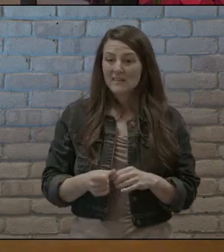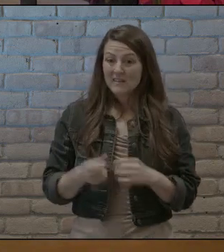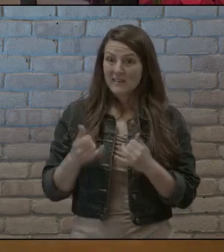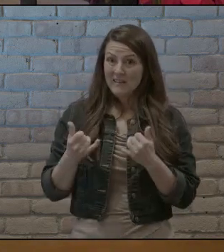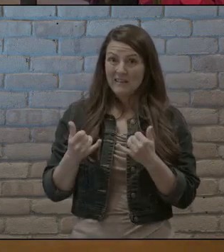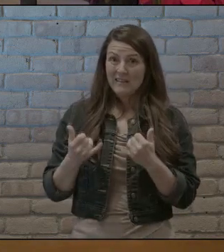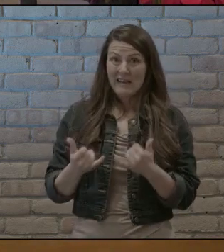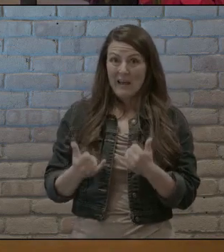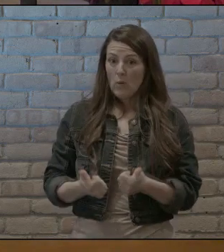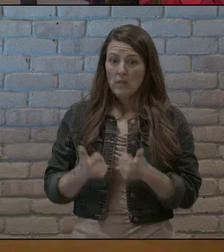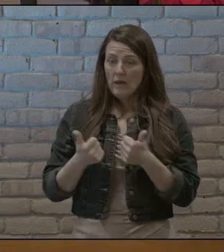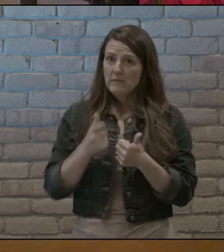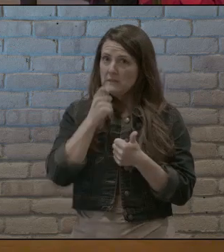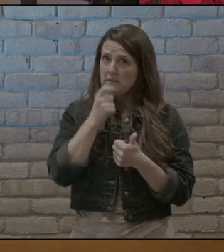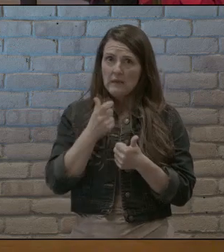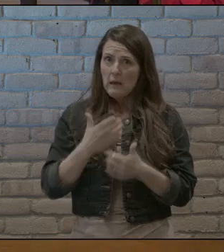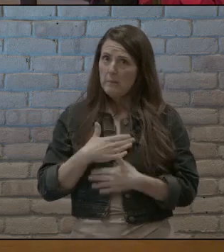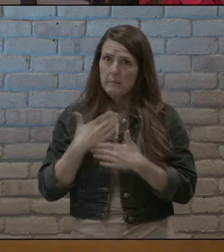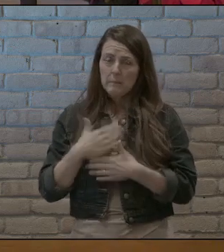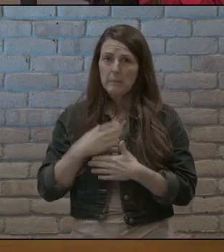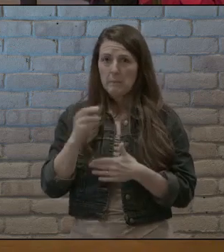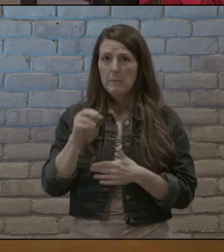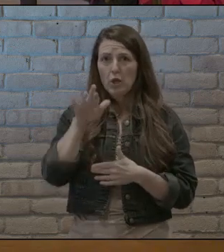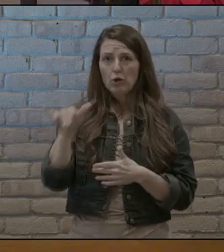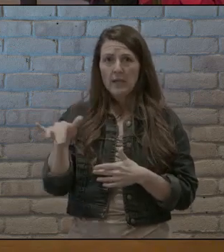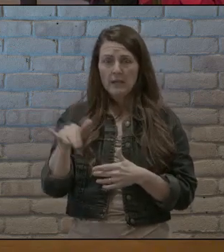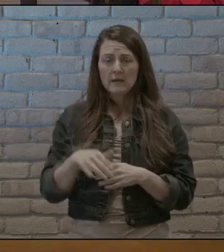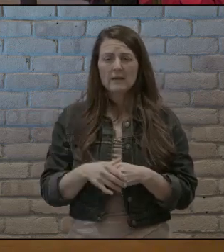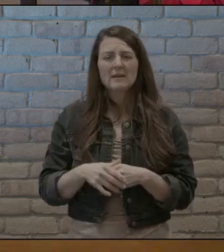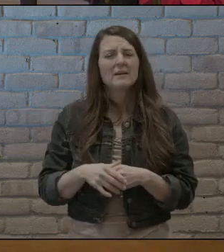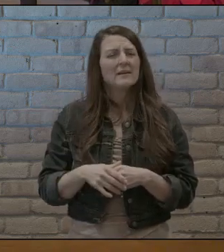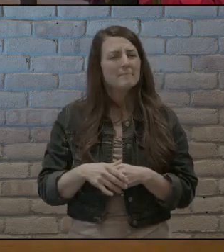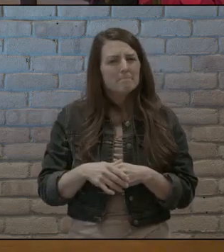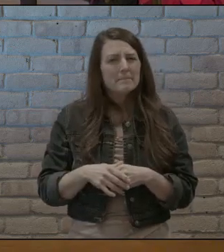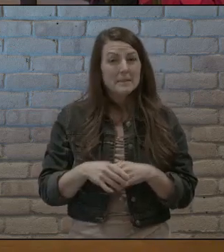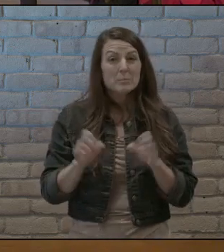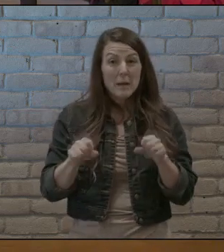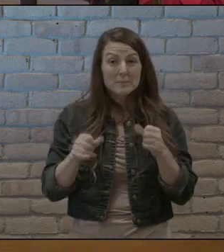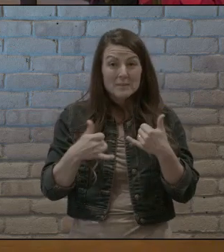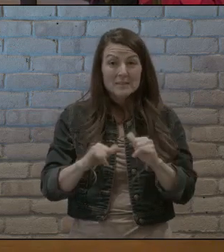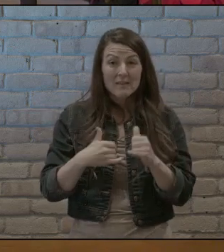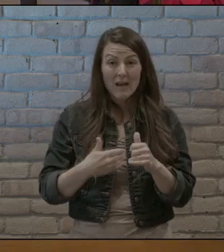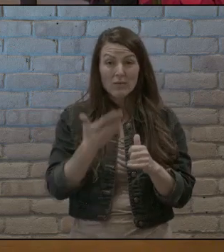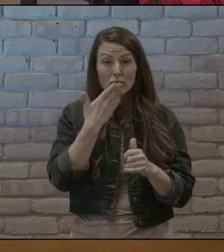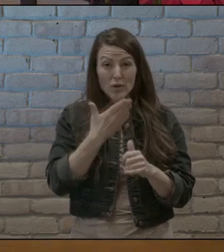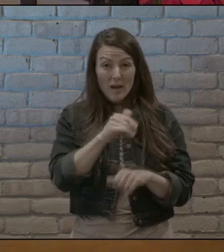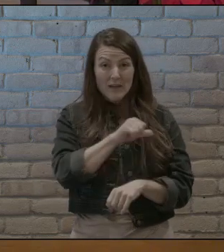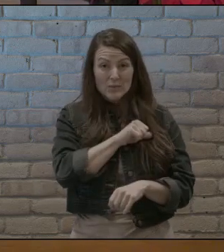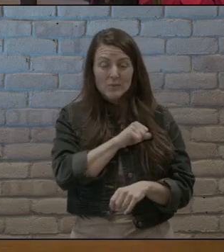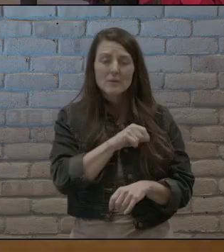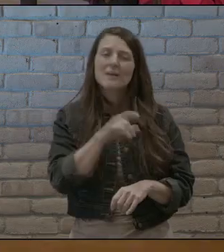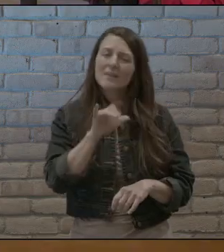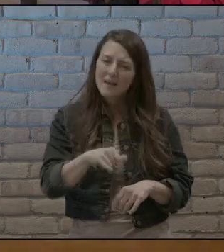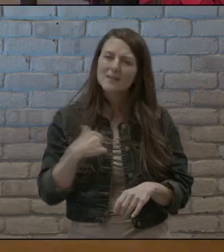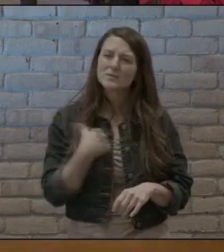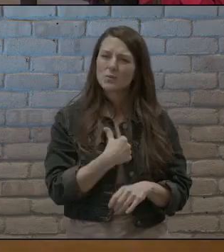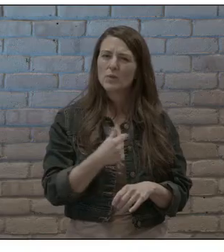anything but merry? And that's what we've been talking about in this